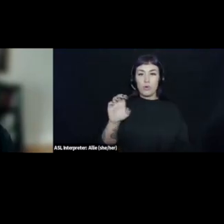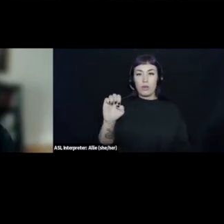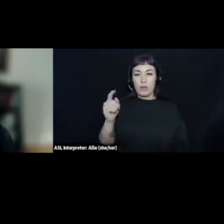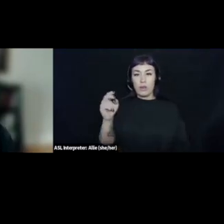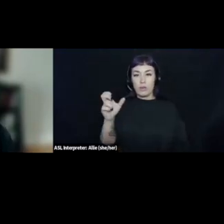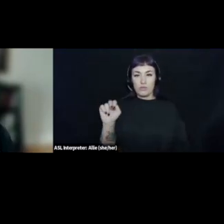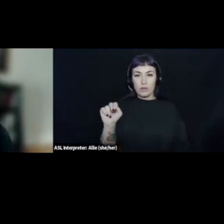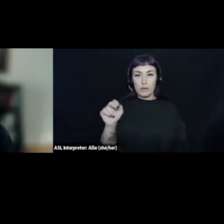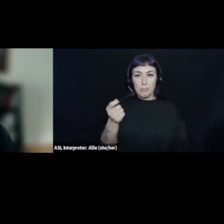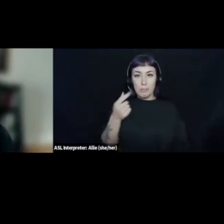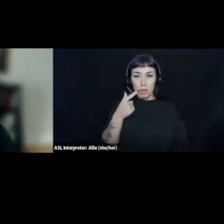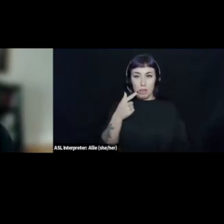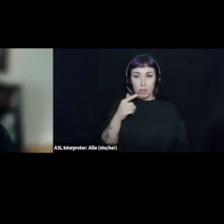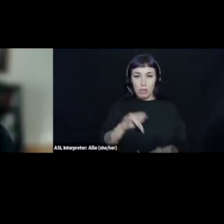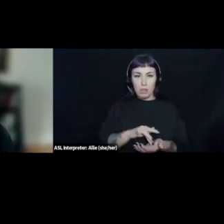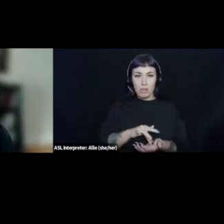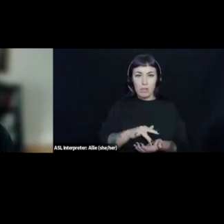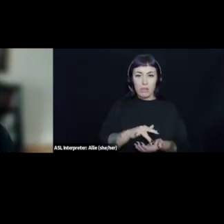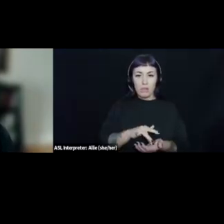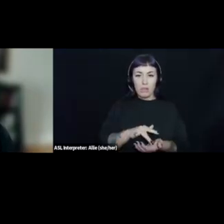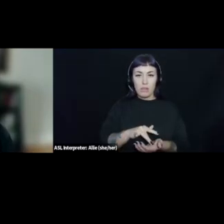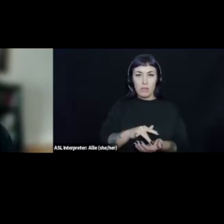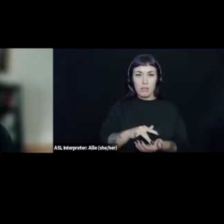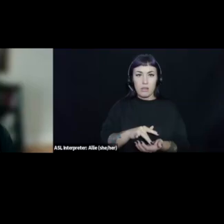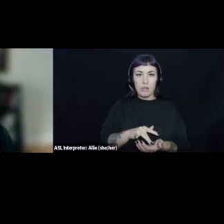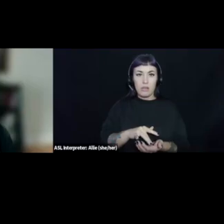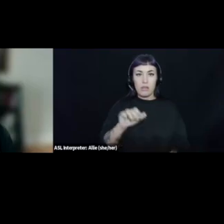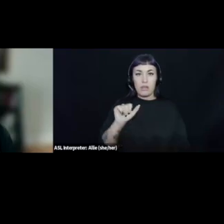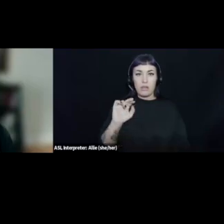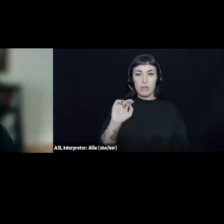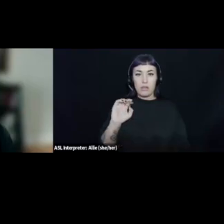Like the pill? Yeah, I mean, there's